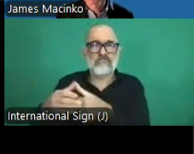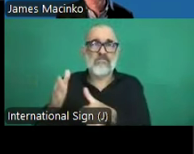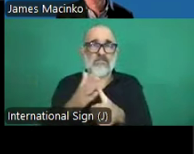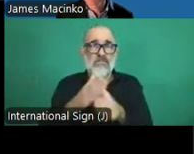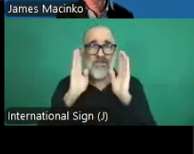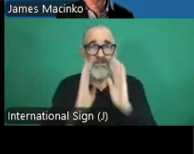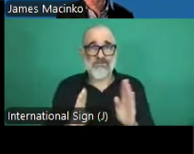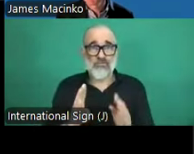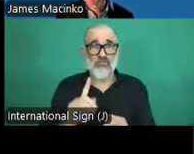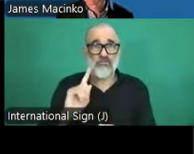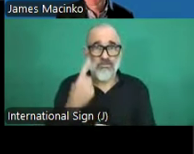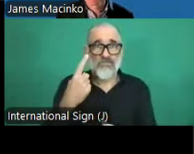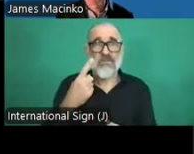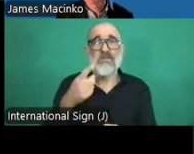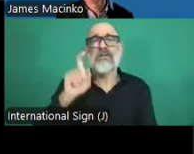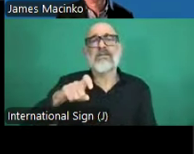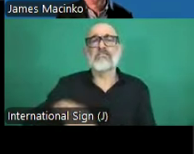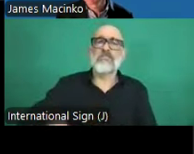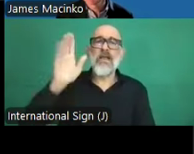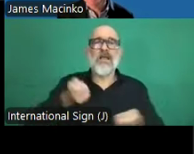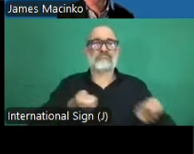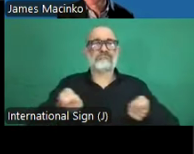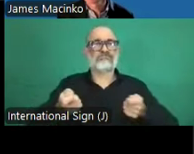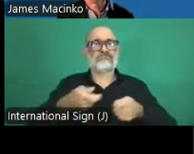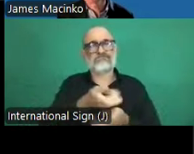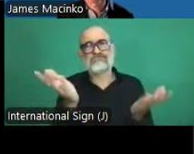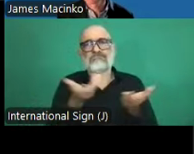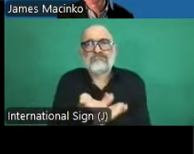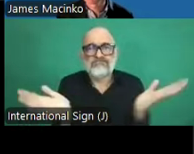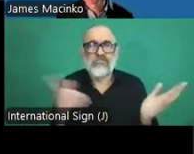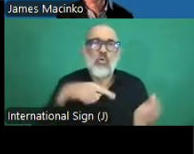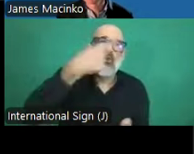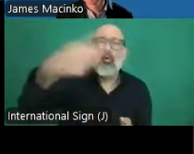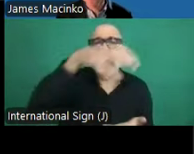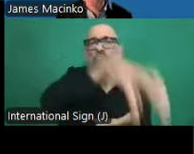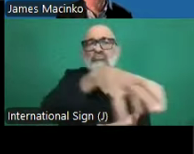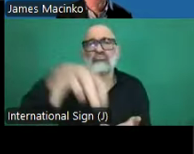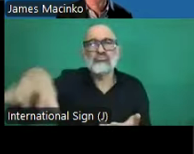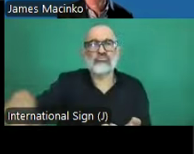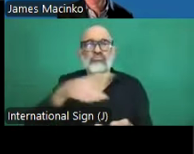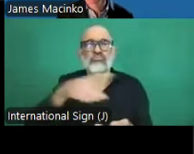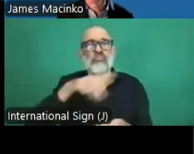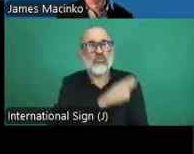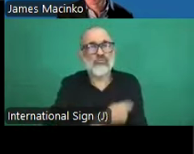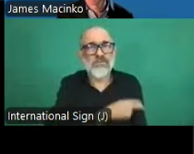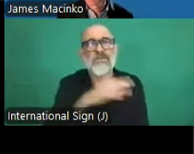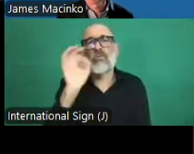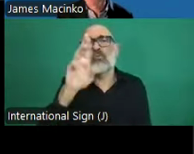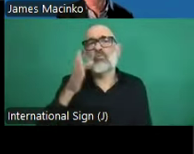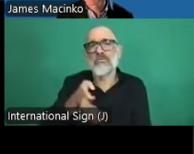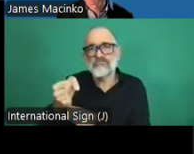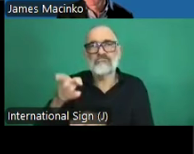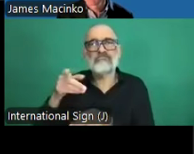to create links with communities and other sectors to tackle those social determinants of health that really are the